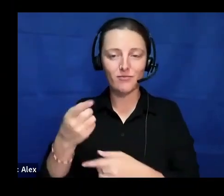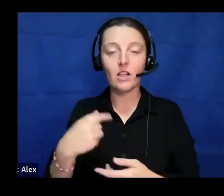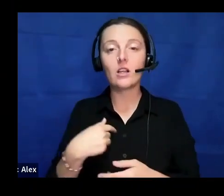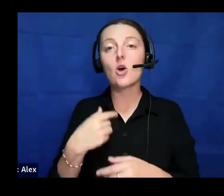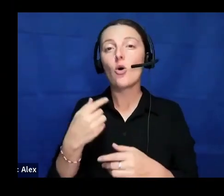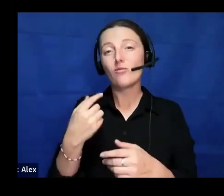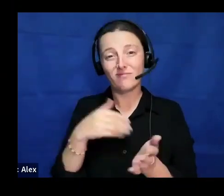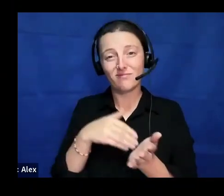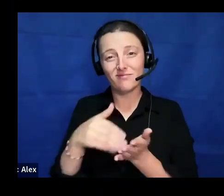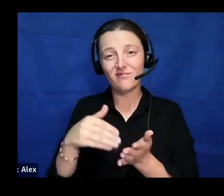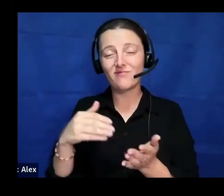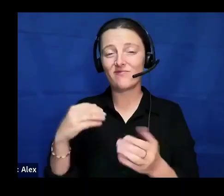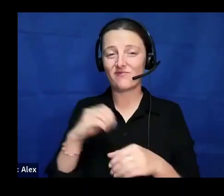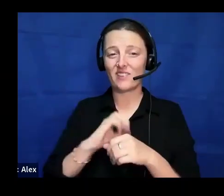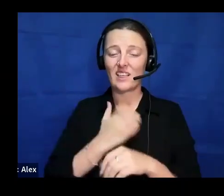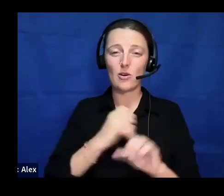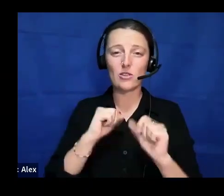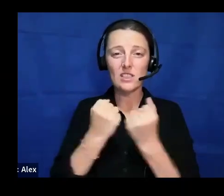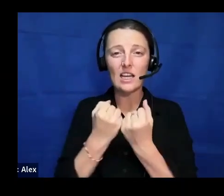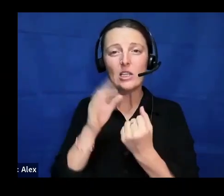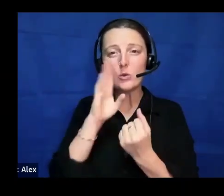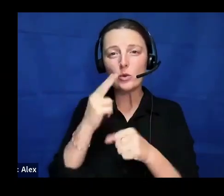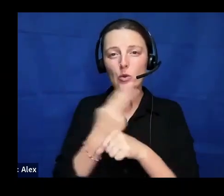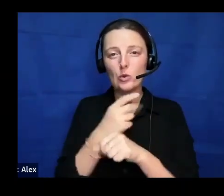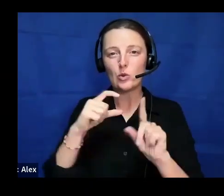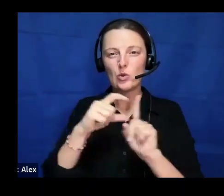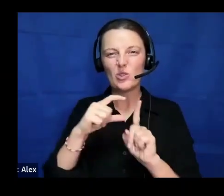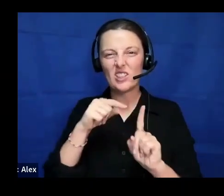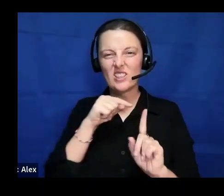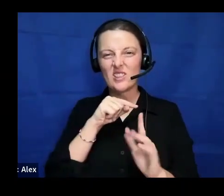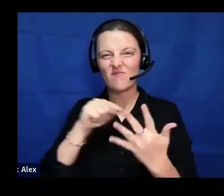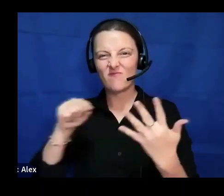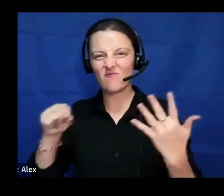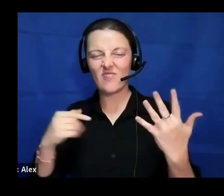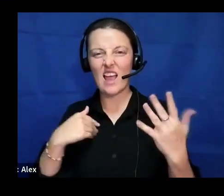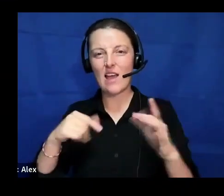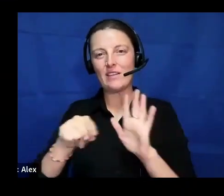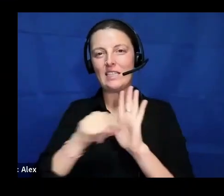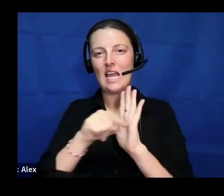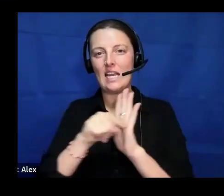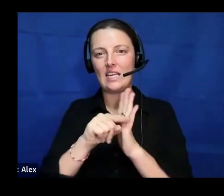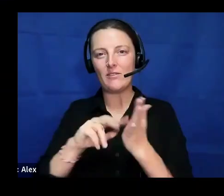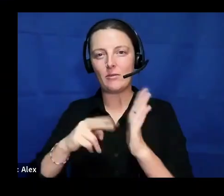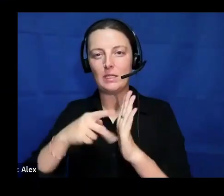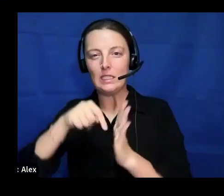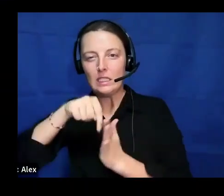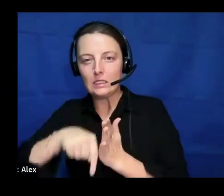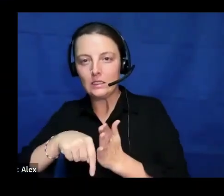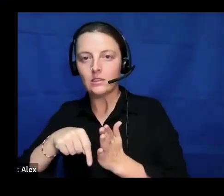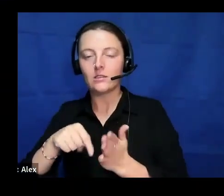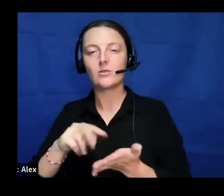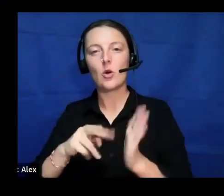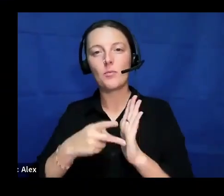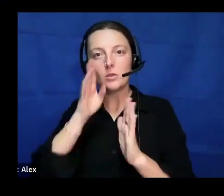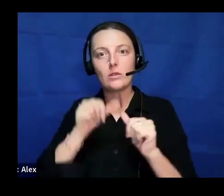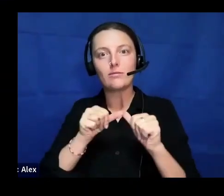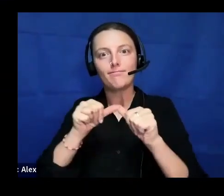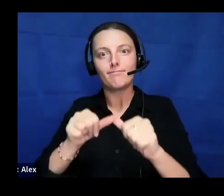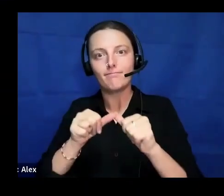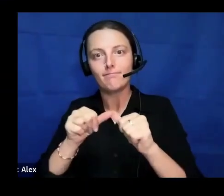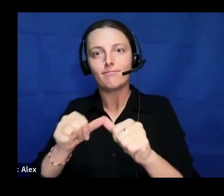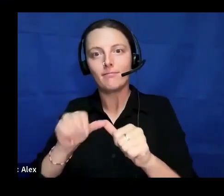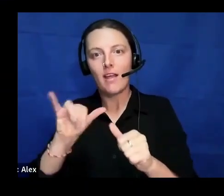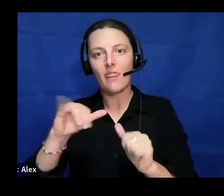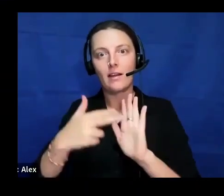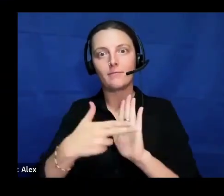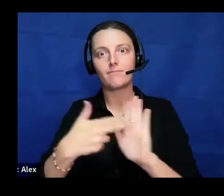negative connotation that would continue to perpetuate stigma. So individuals that are having a hard time with their mental